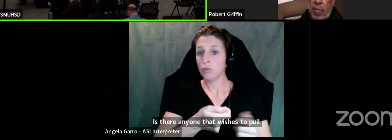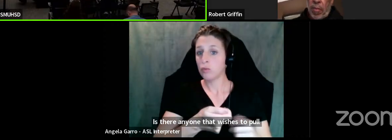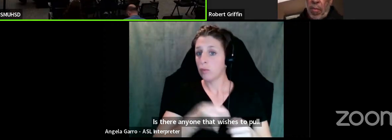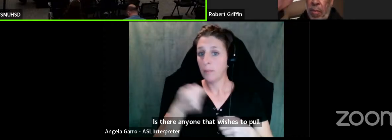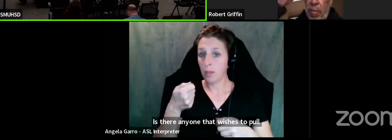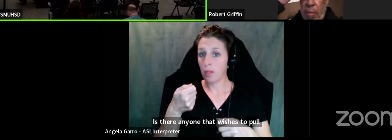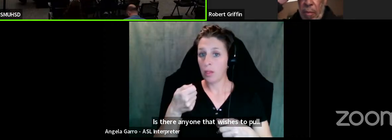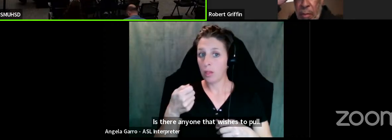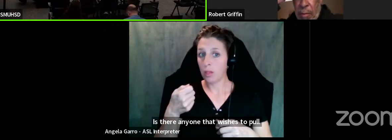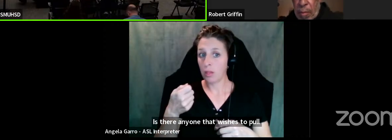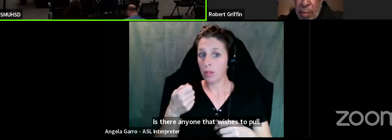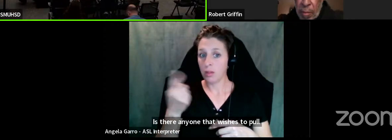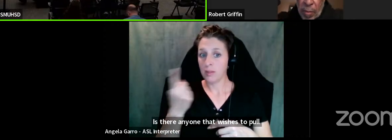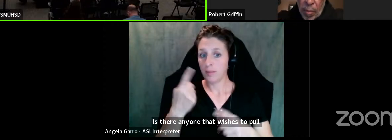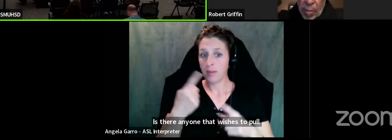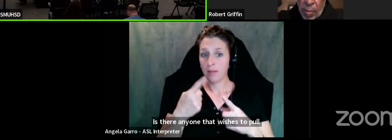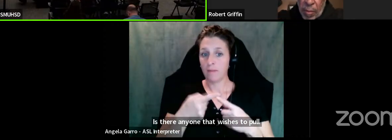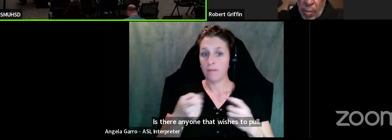consent agenda?